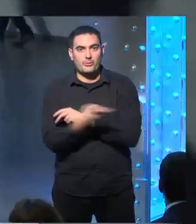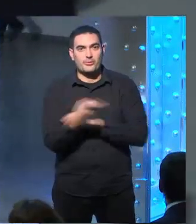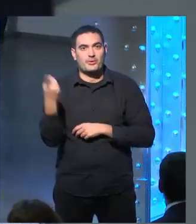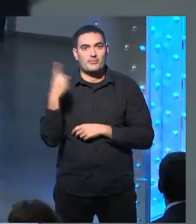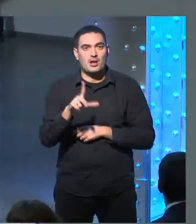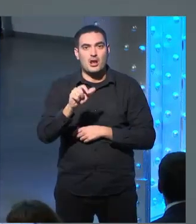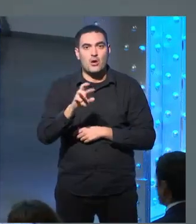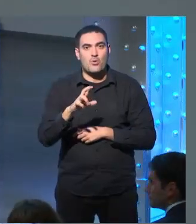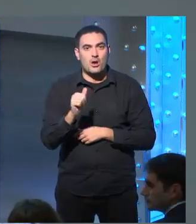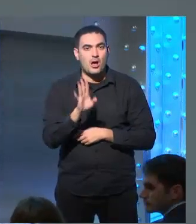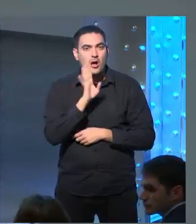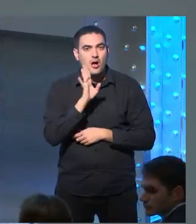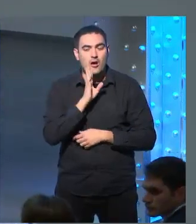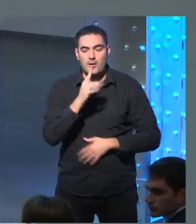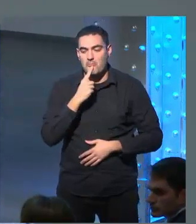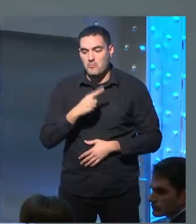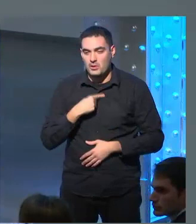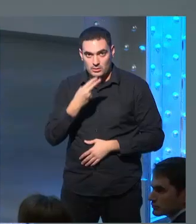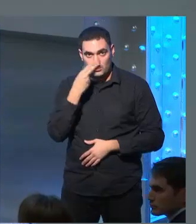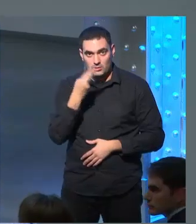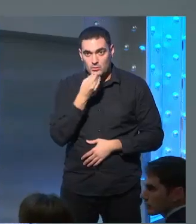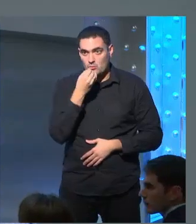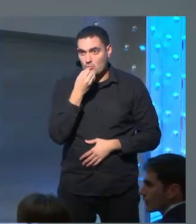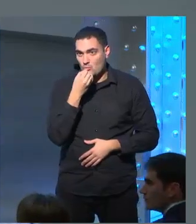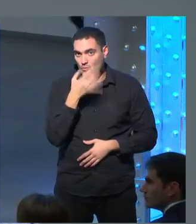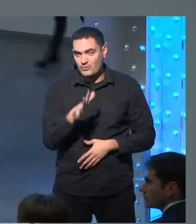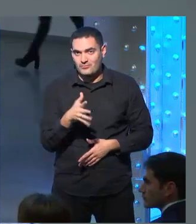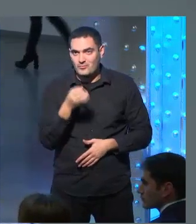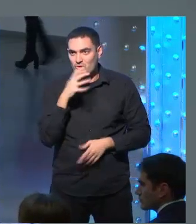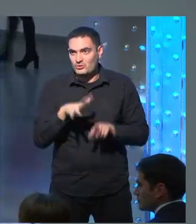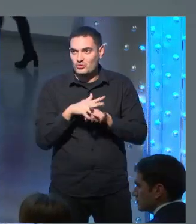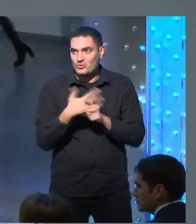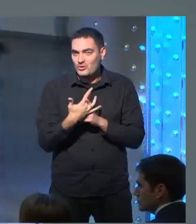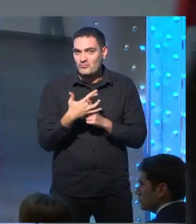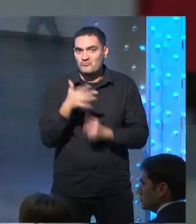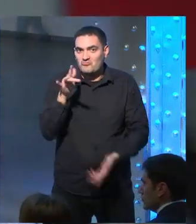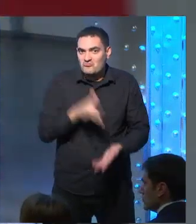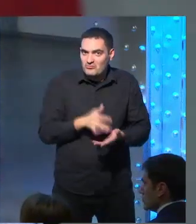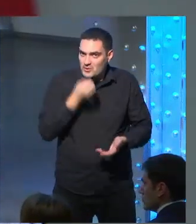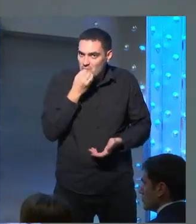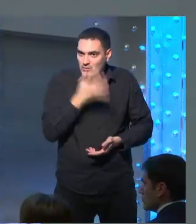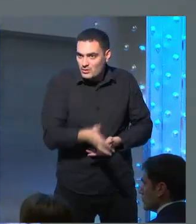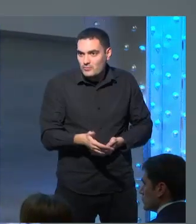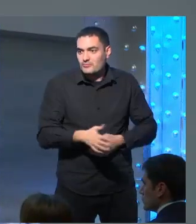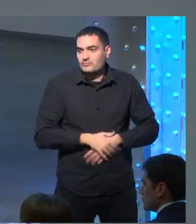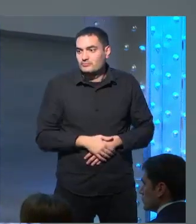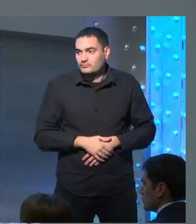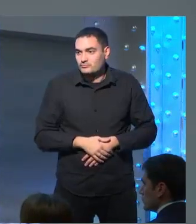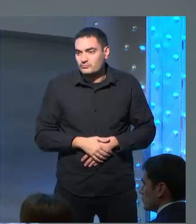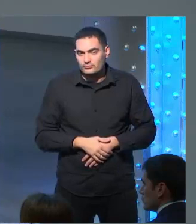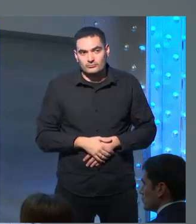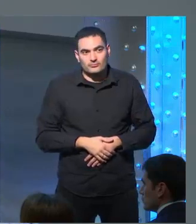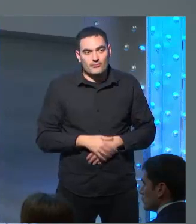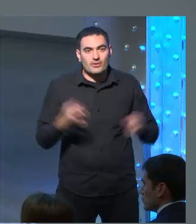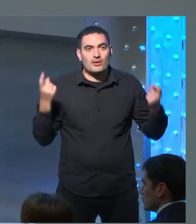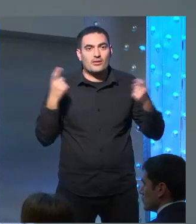the streaming and the website. And Laura was telling me that we have been trending topic for quite a